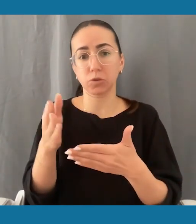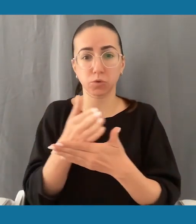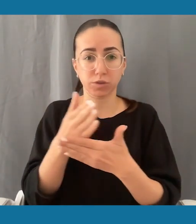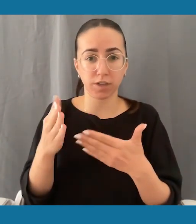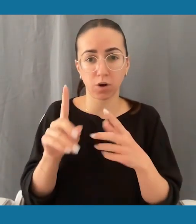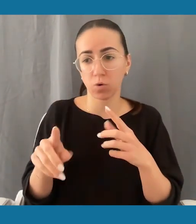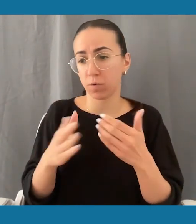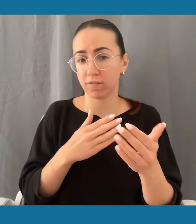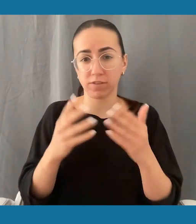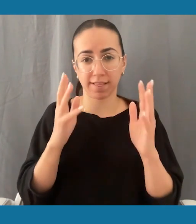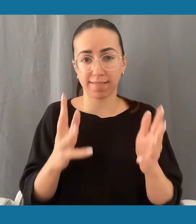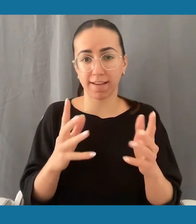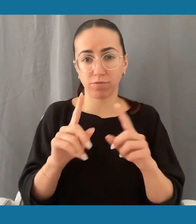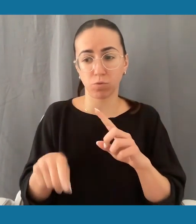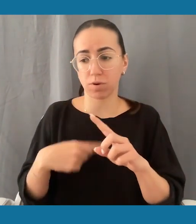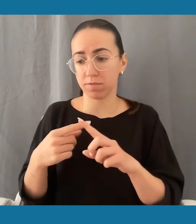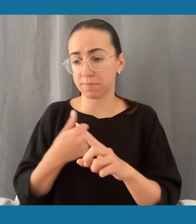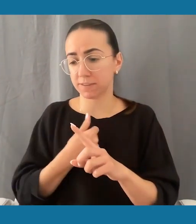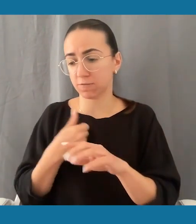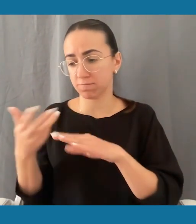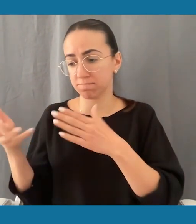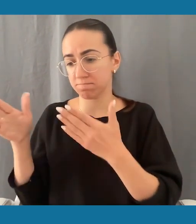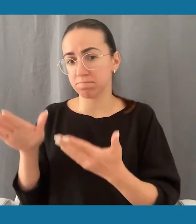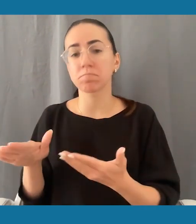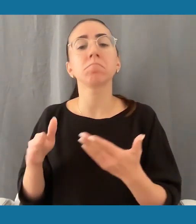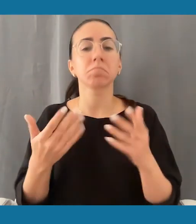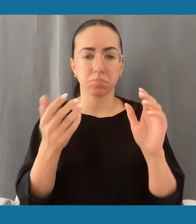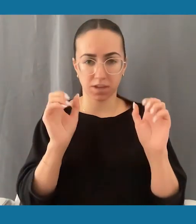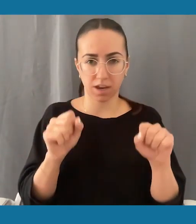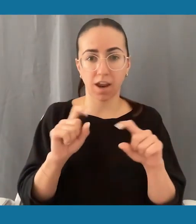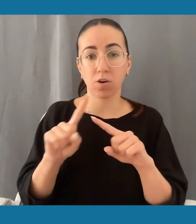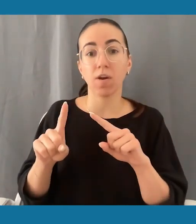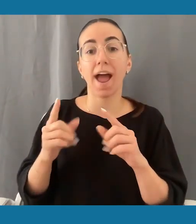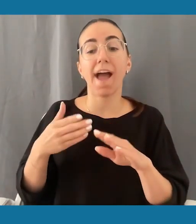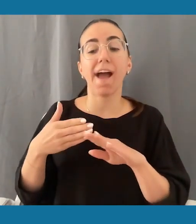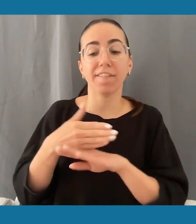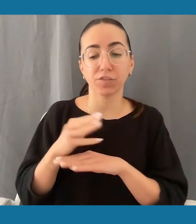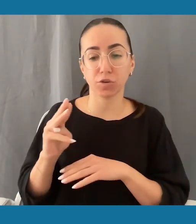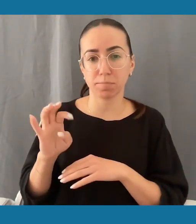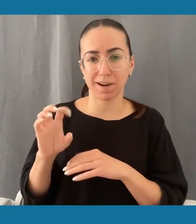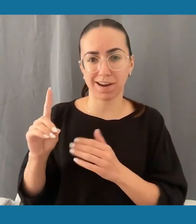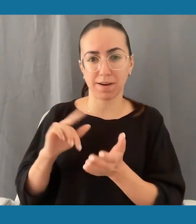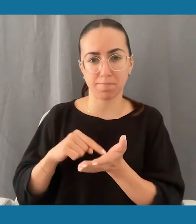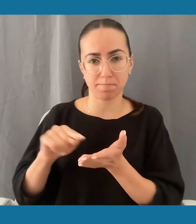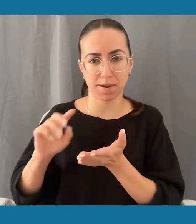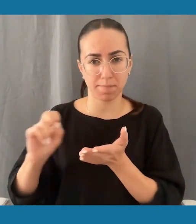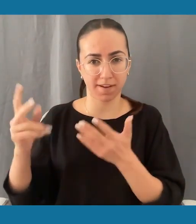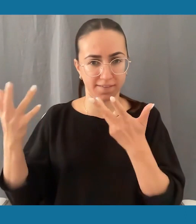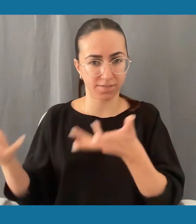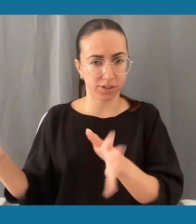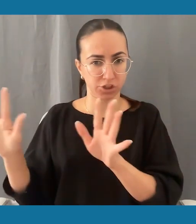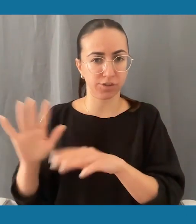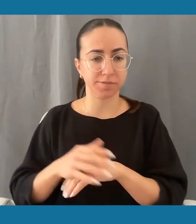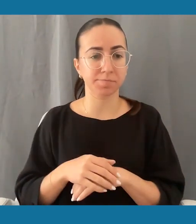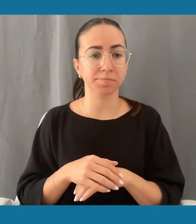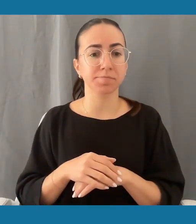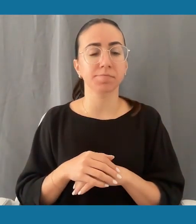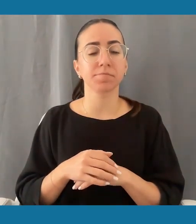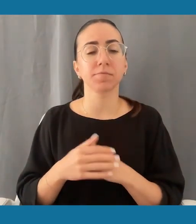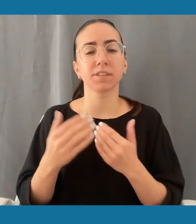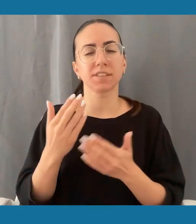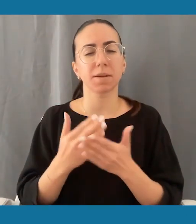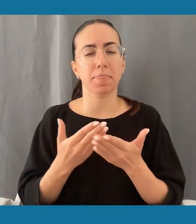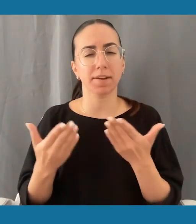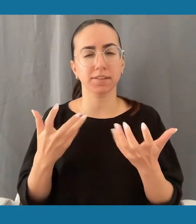die, then they can do that once Medicaid is paid back. Couple of points to mention